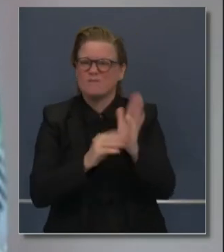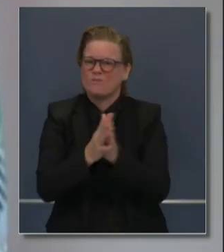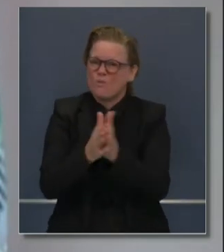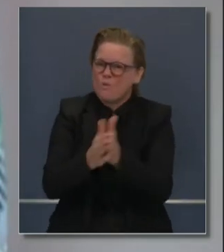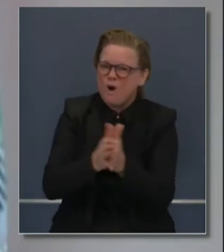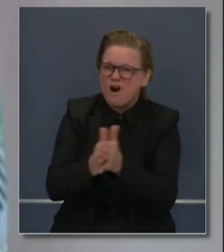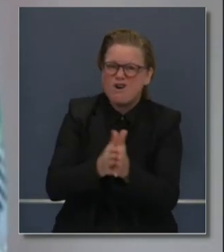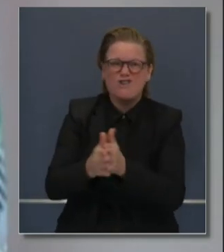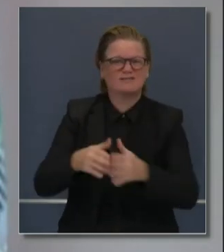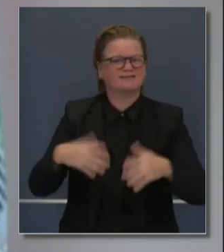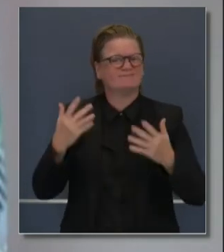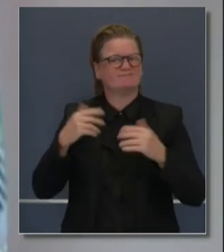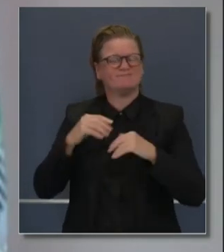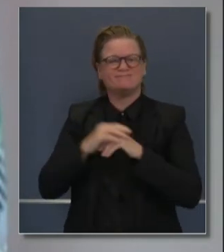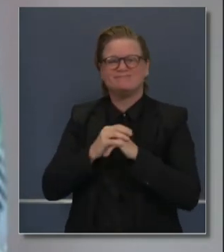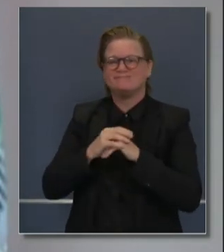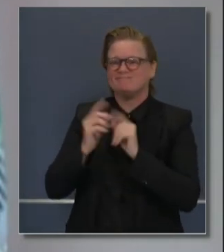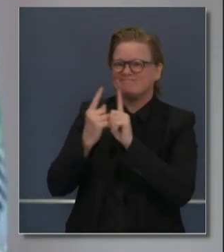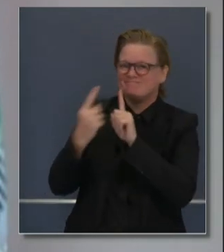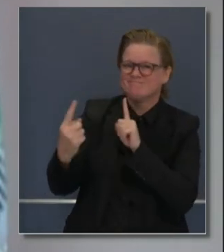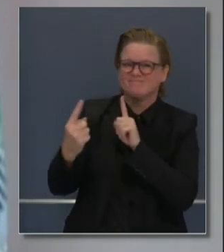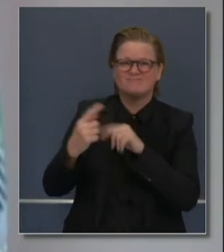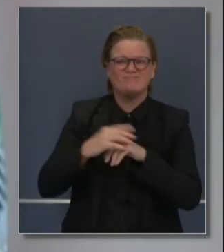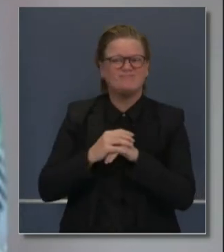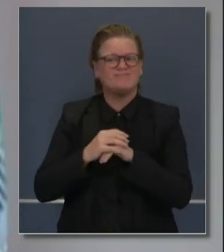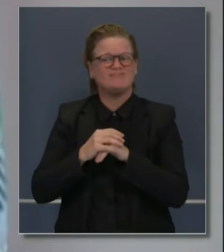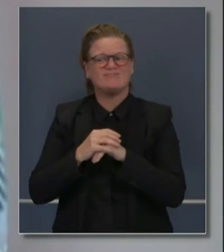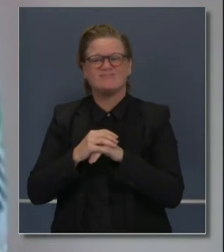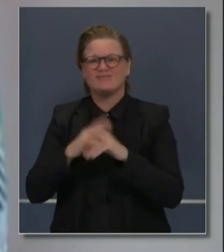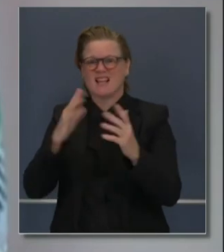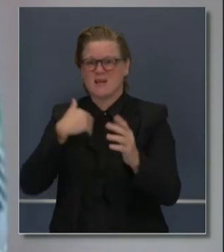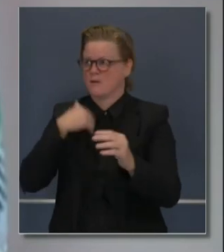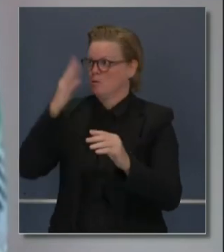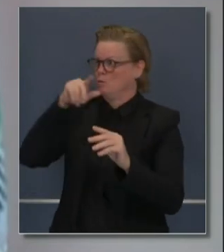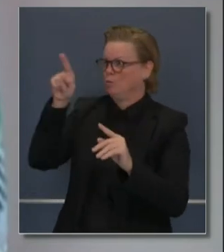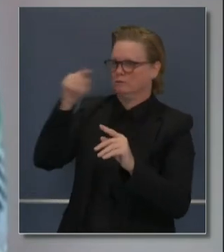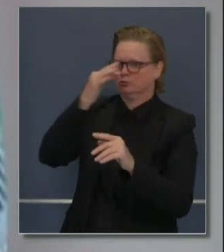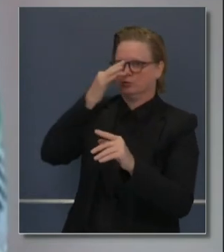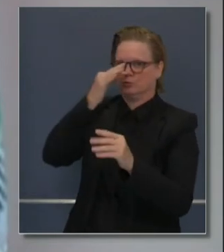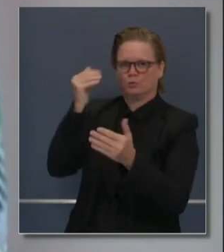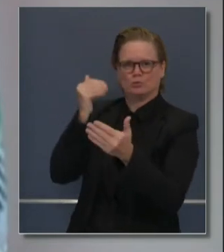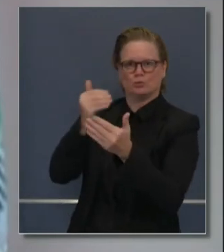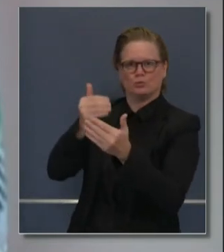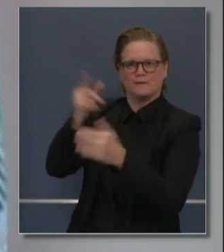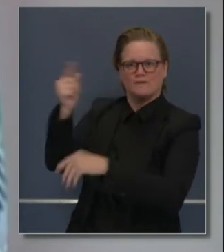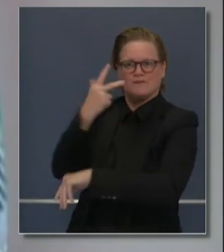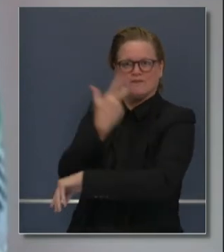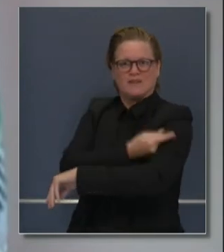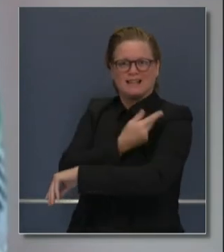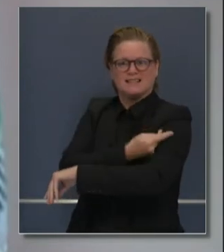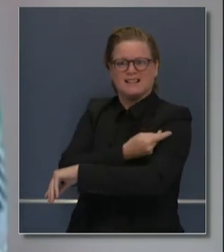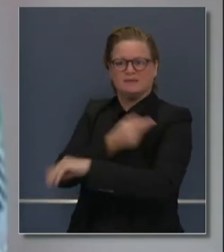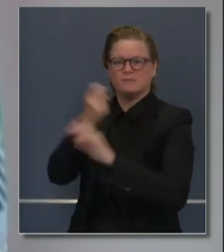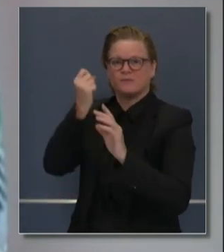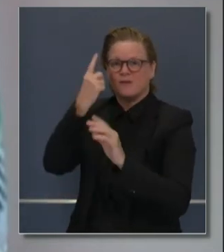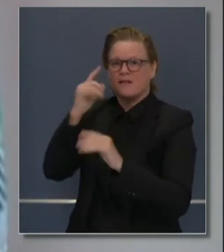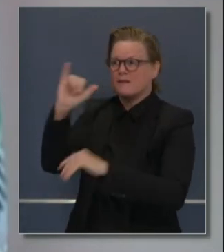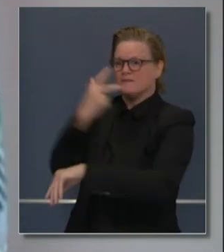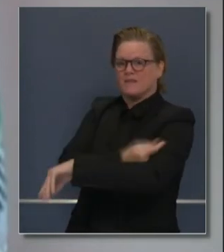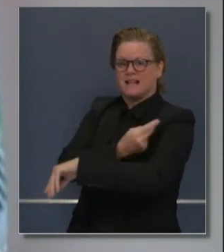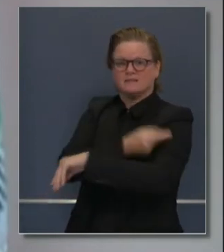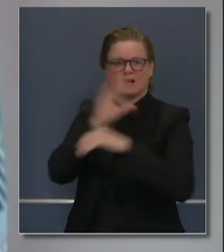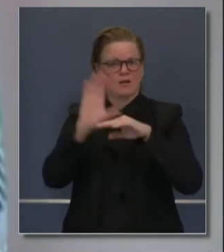our most vulnerable could be getting vaccinated. Our frontline healthcare workers could be getting vaccinated in just a matter of